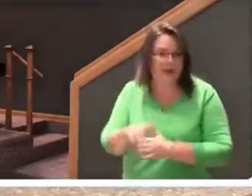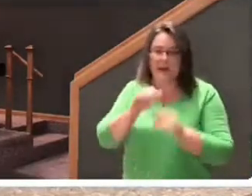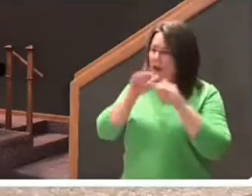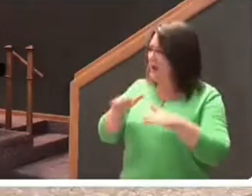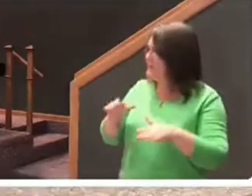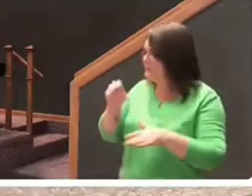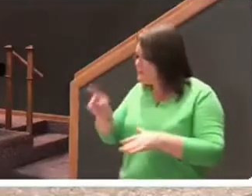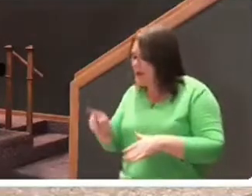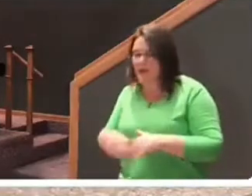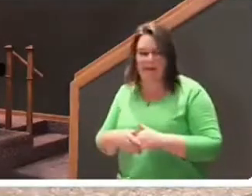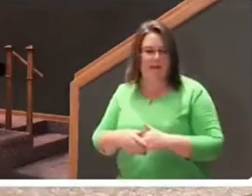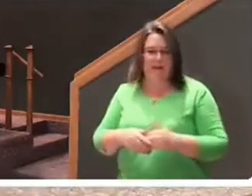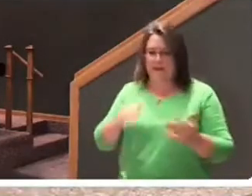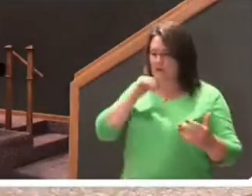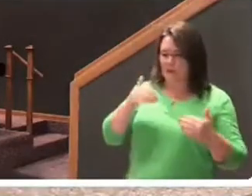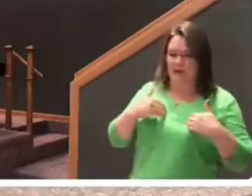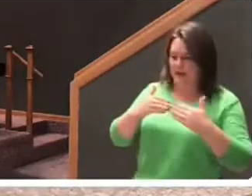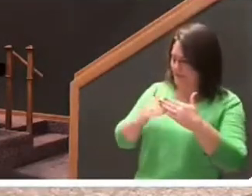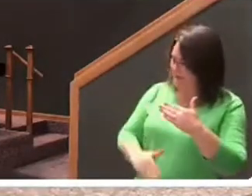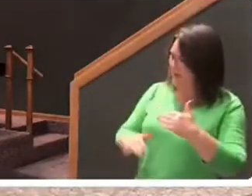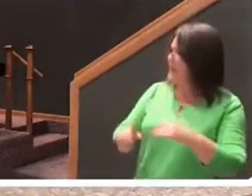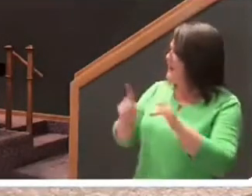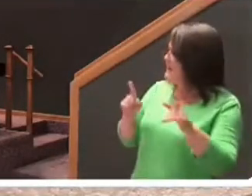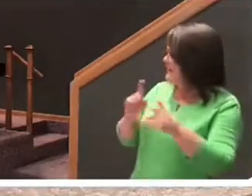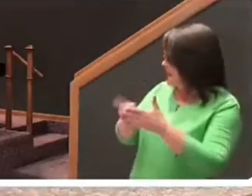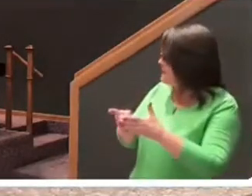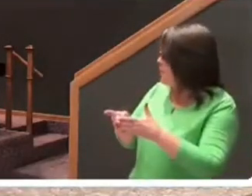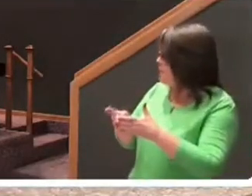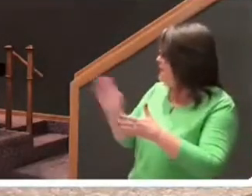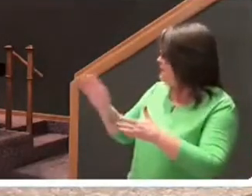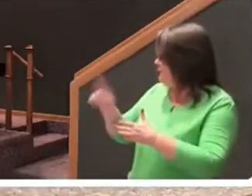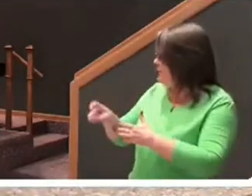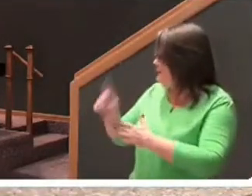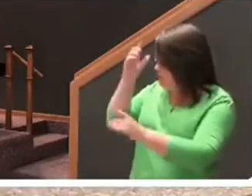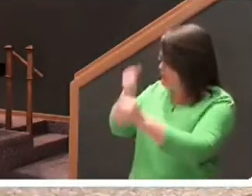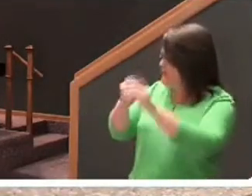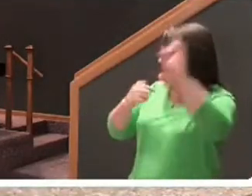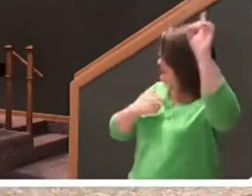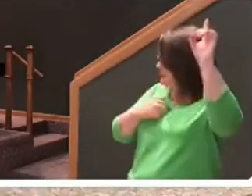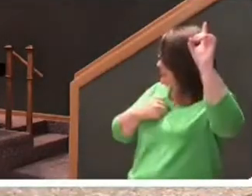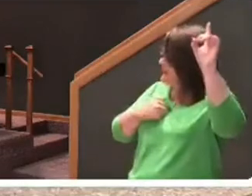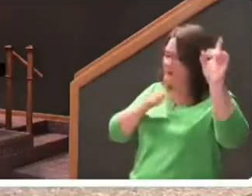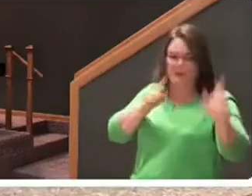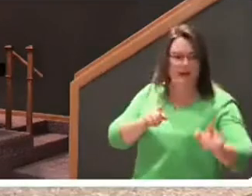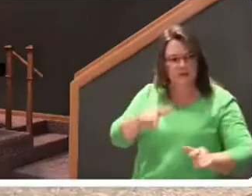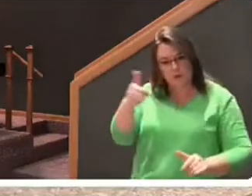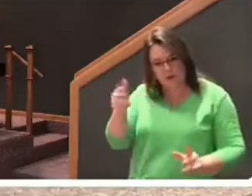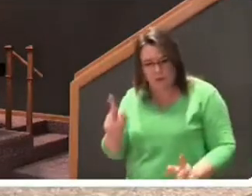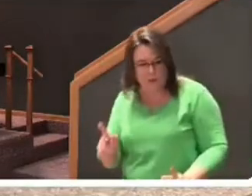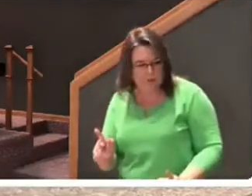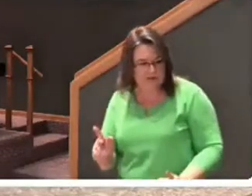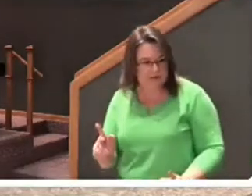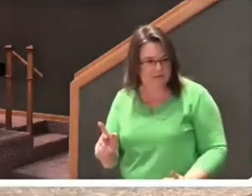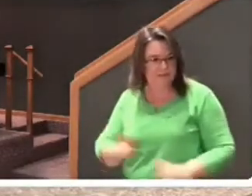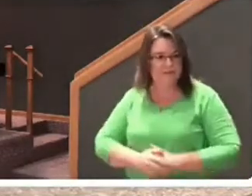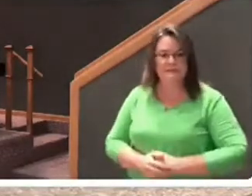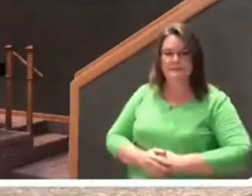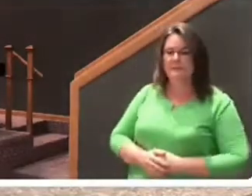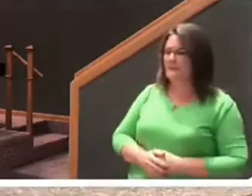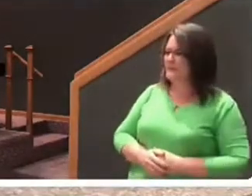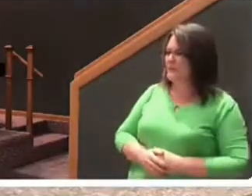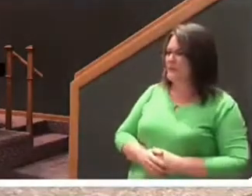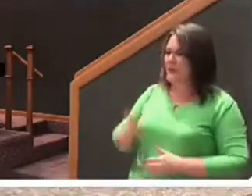blessed you back and you had no lack in that. But in that moment of your need, you trusted me to be an answer to somebody else.